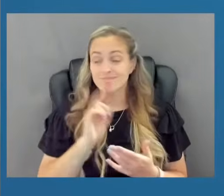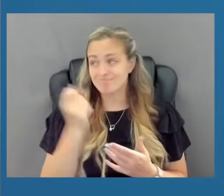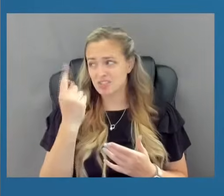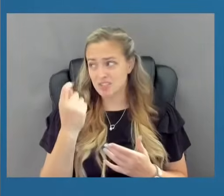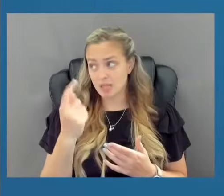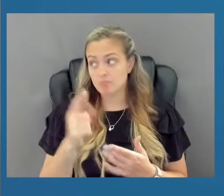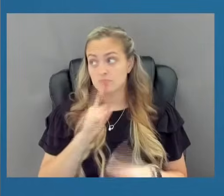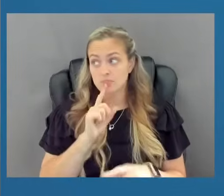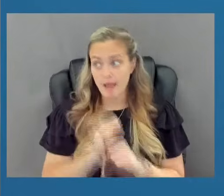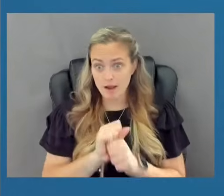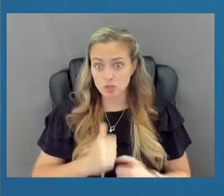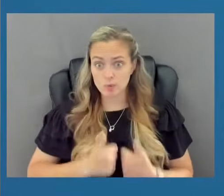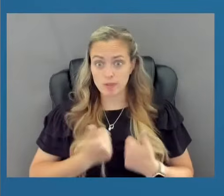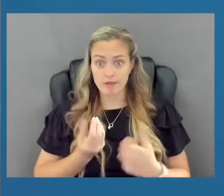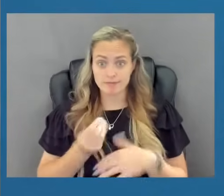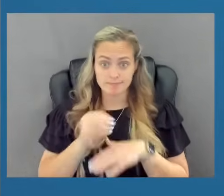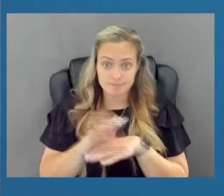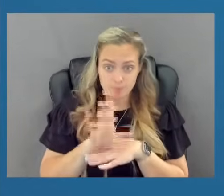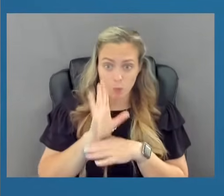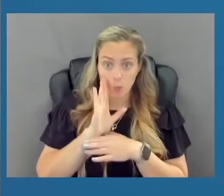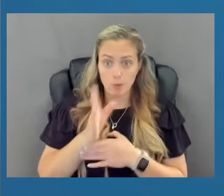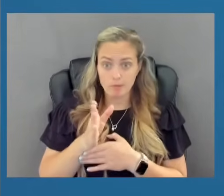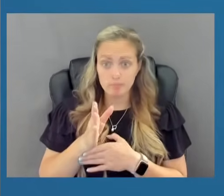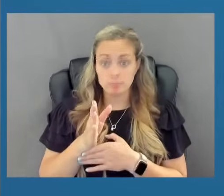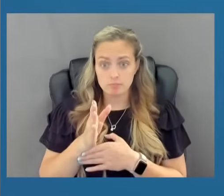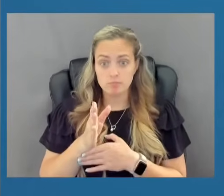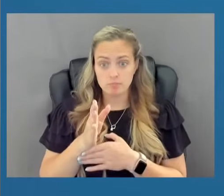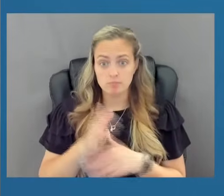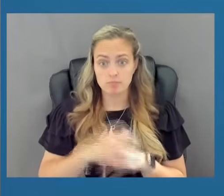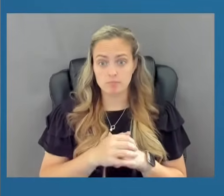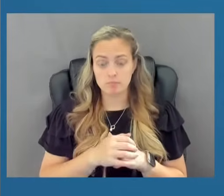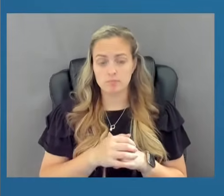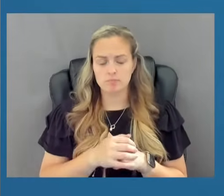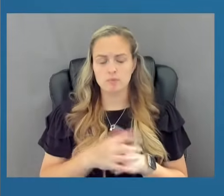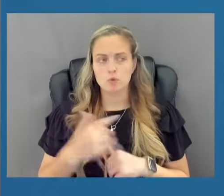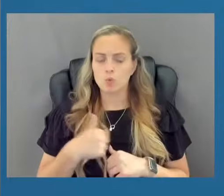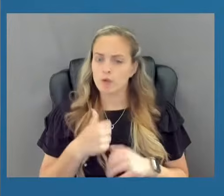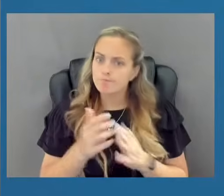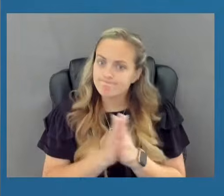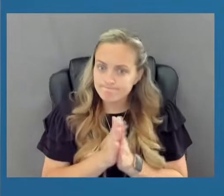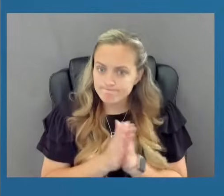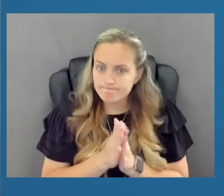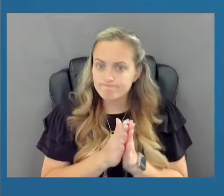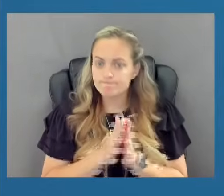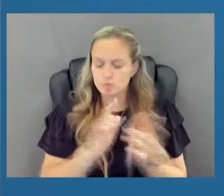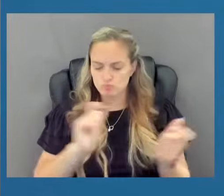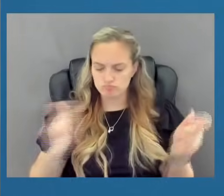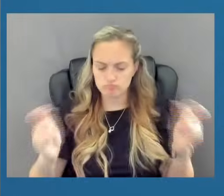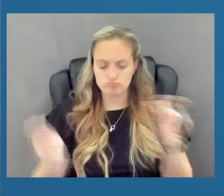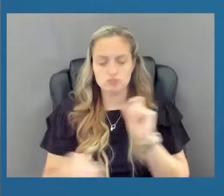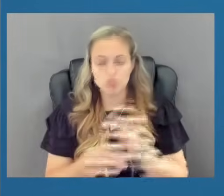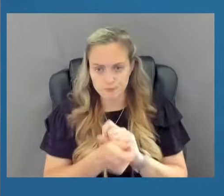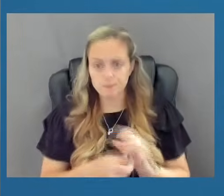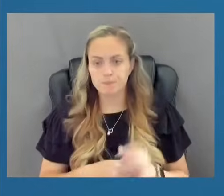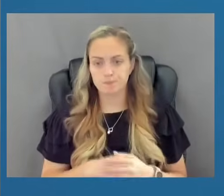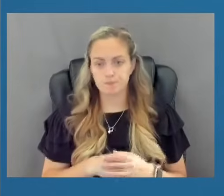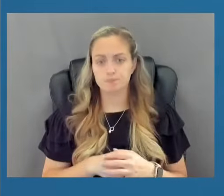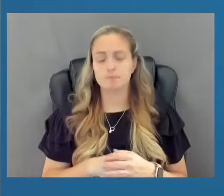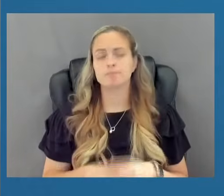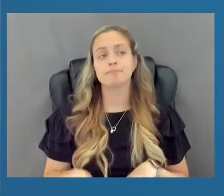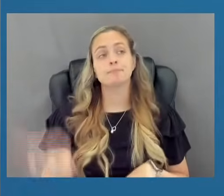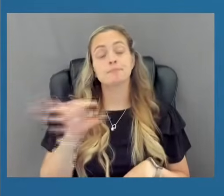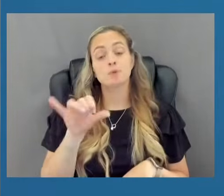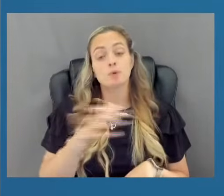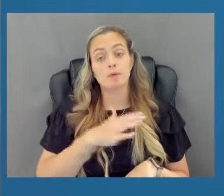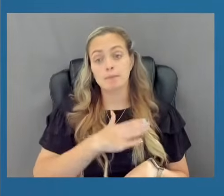being affected by the system as it was, and that's why we are so motivated to make these dramatic changes. Also, my